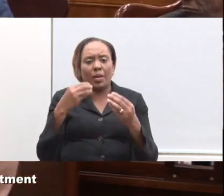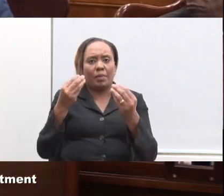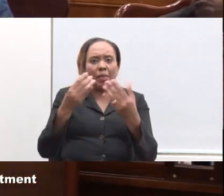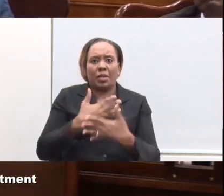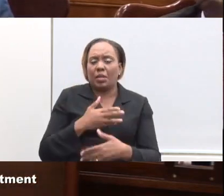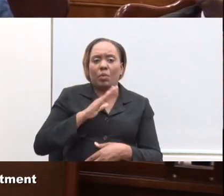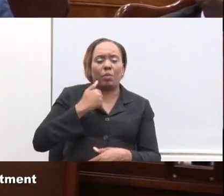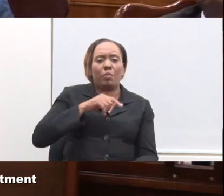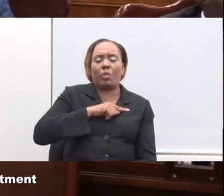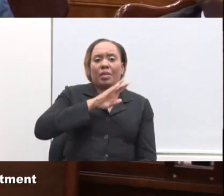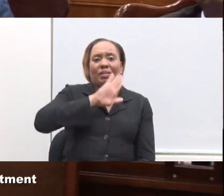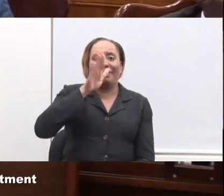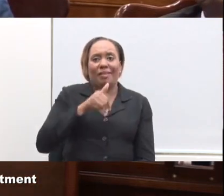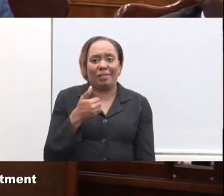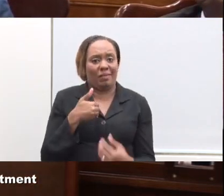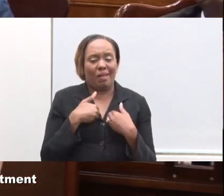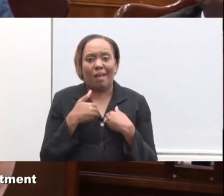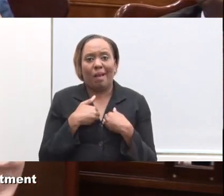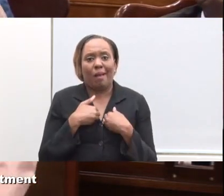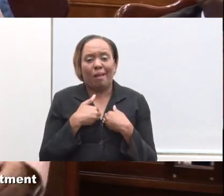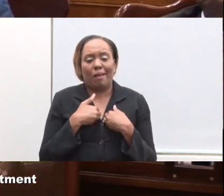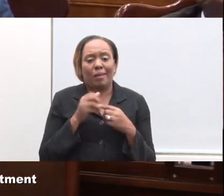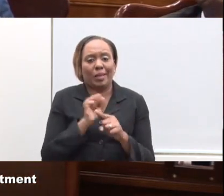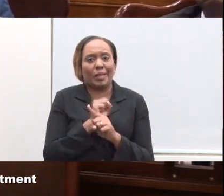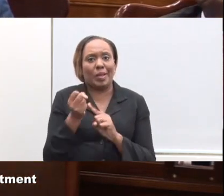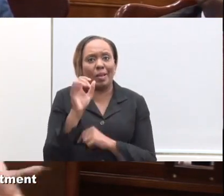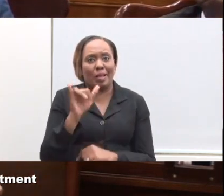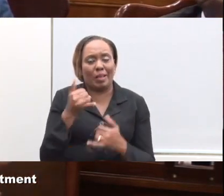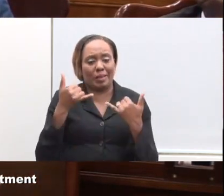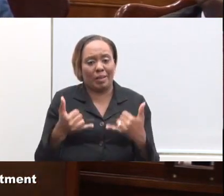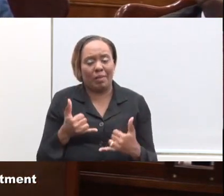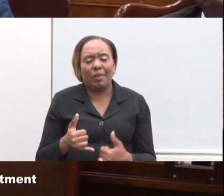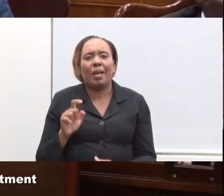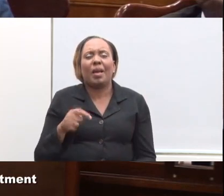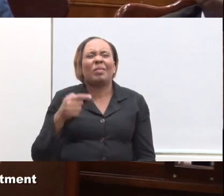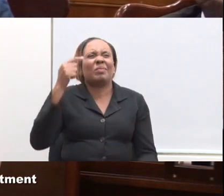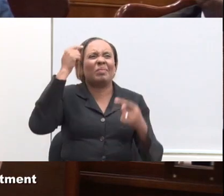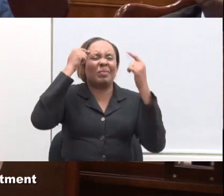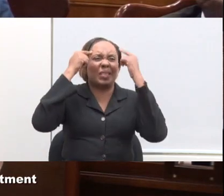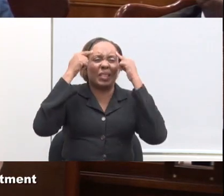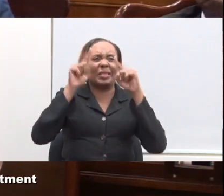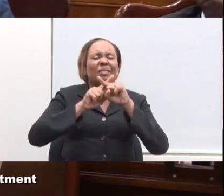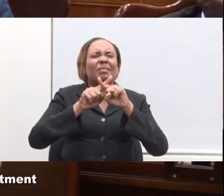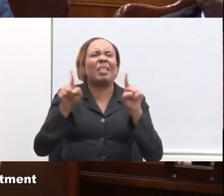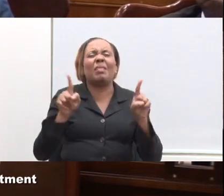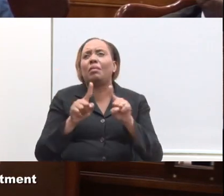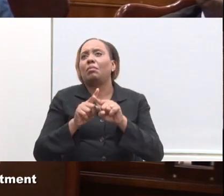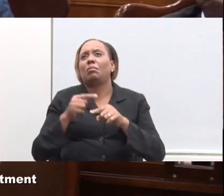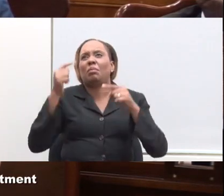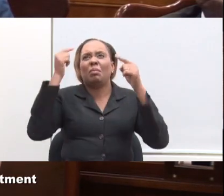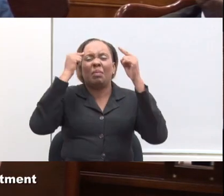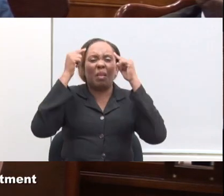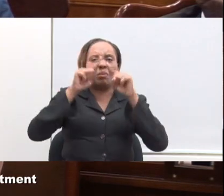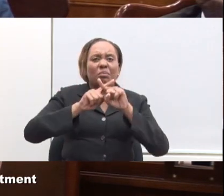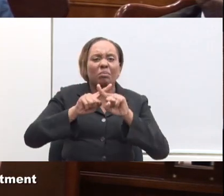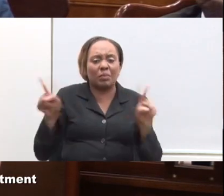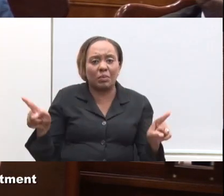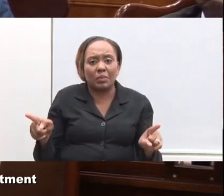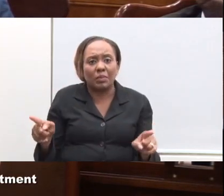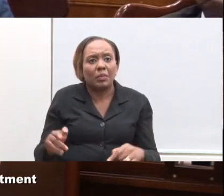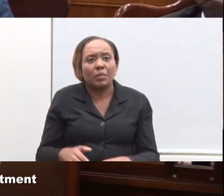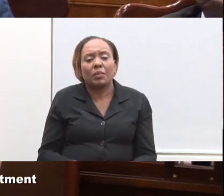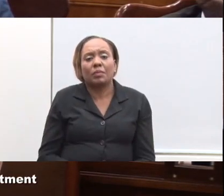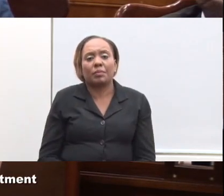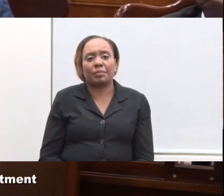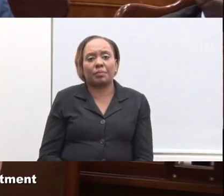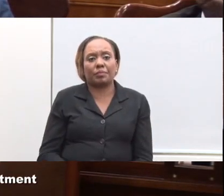no similar parallel. And therefore we have to think outside of the box, because mankind